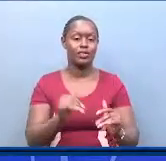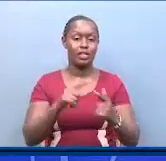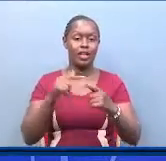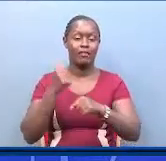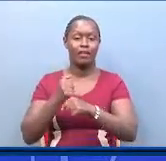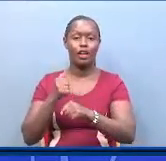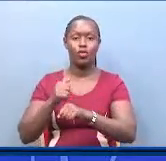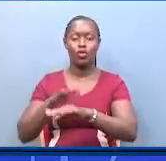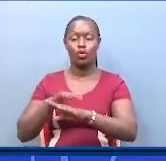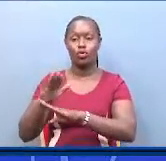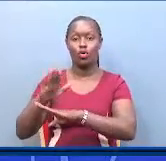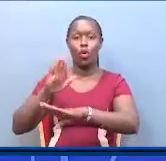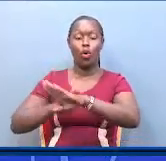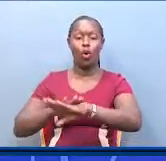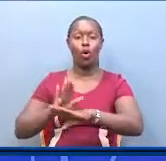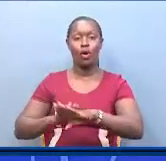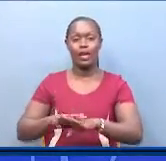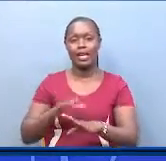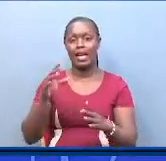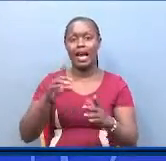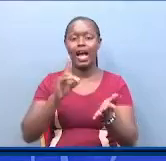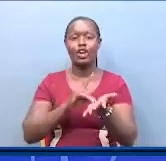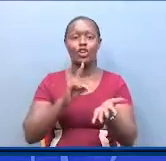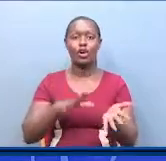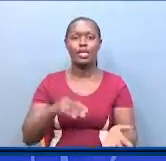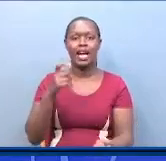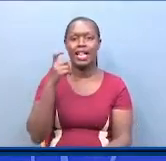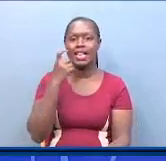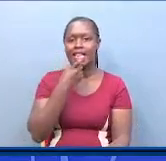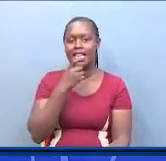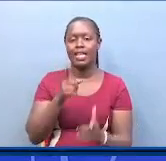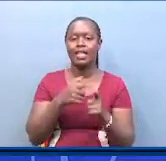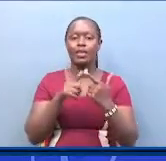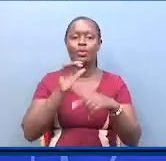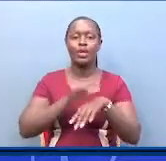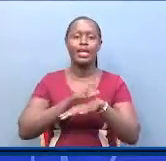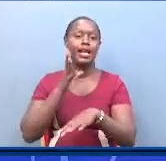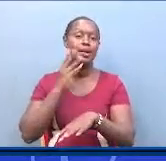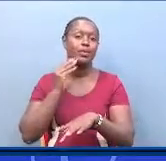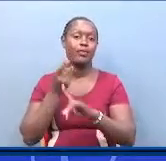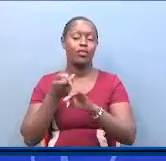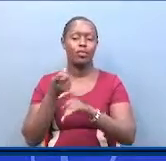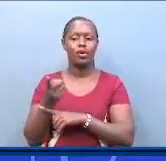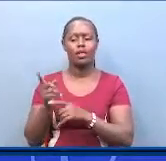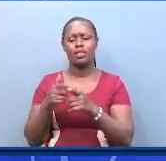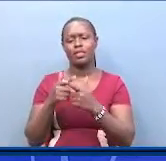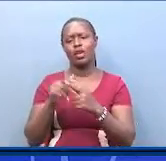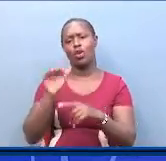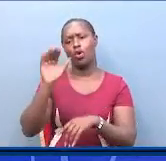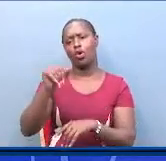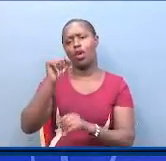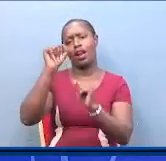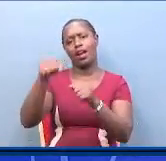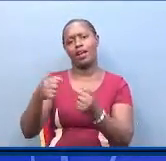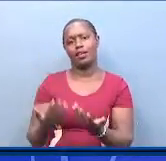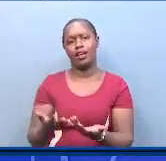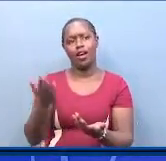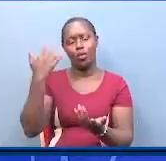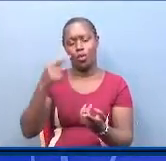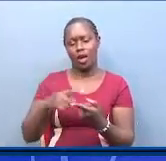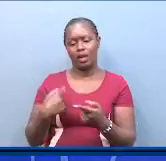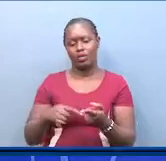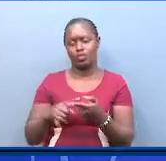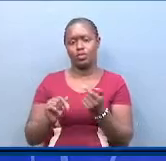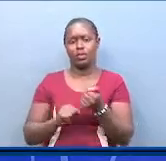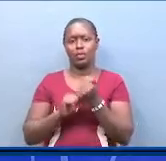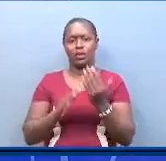on a dentist, at the end of the day, to gain expedience over you, you can call them out because you are the data. I